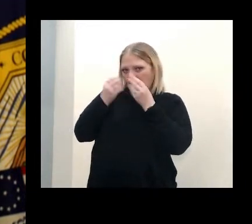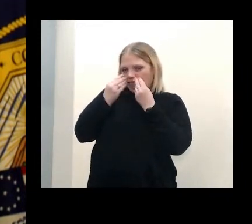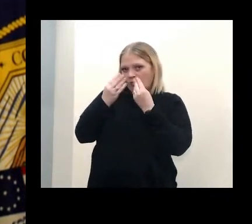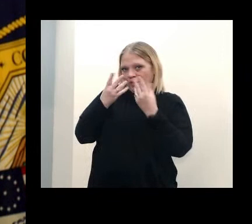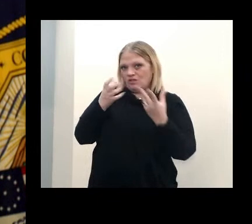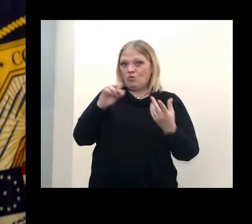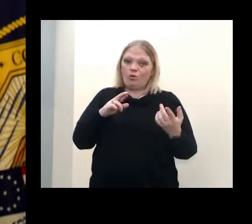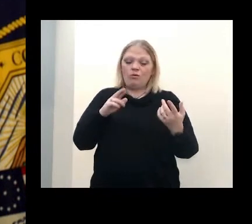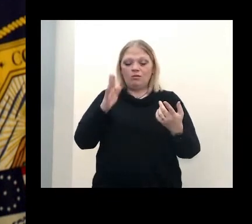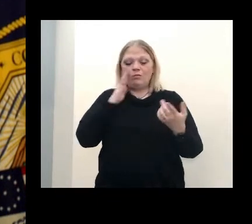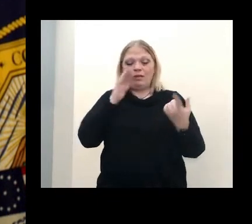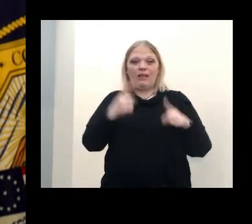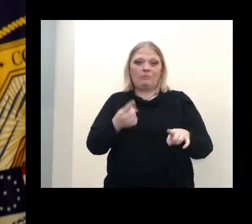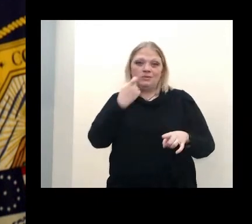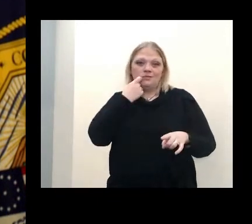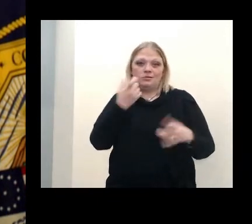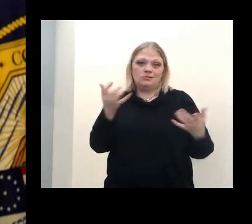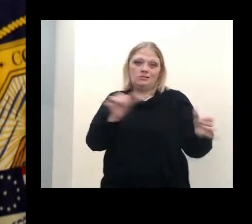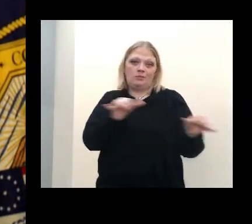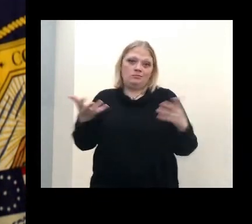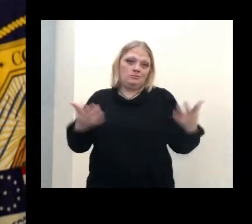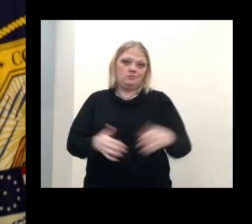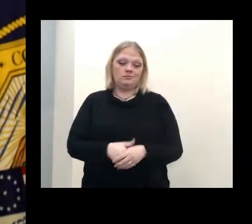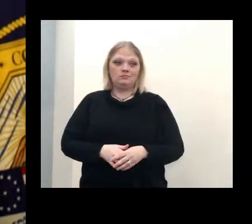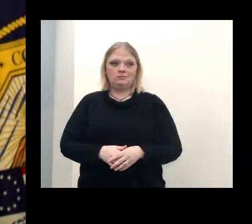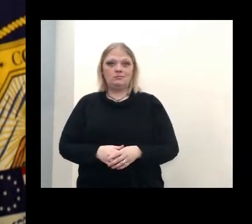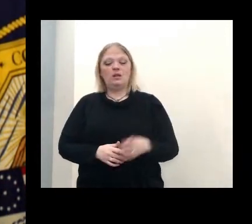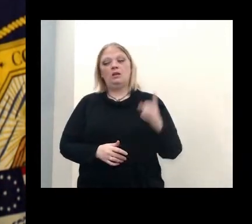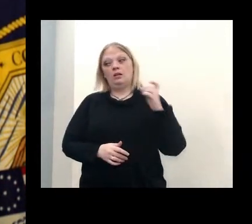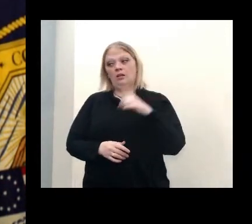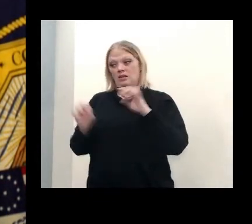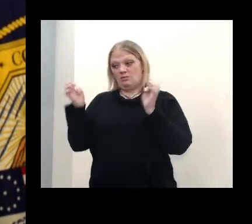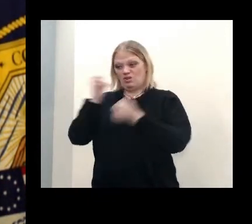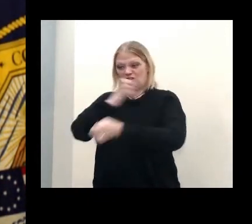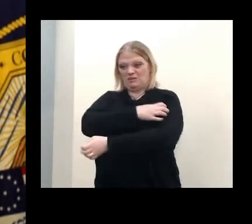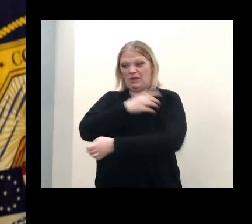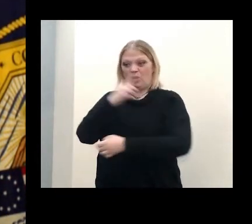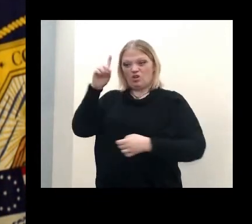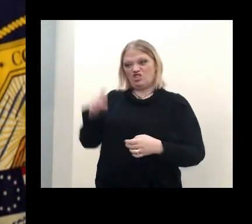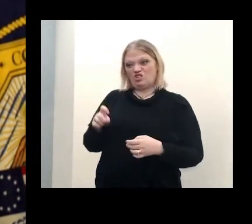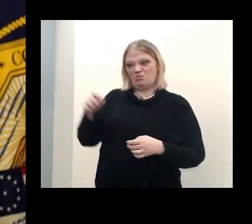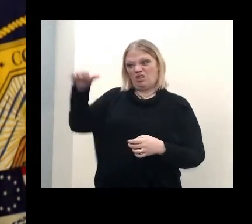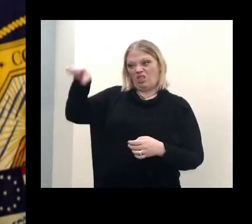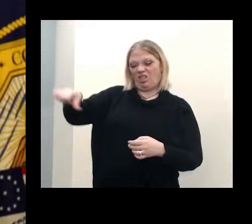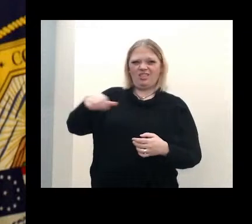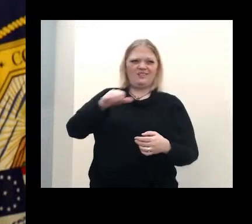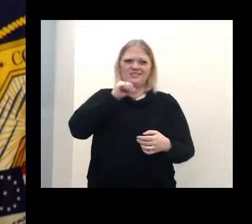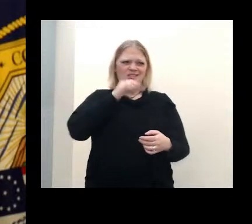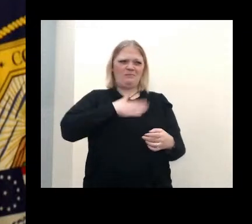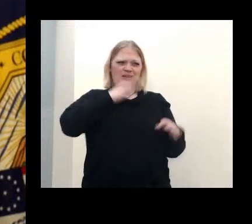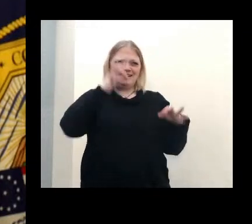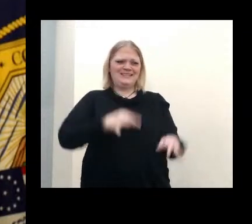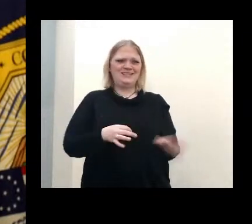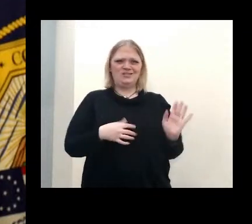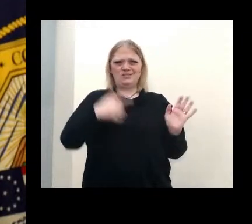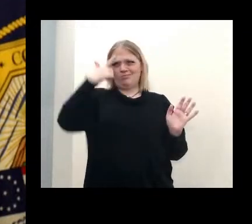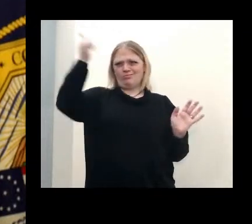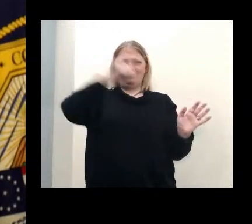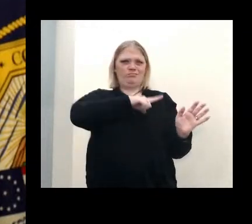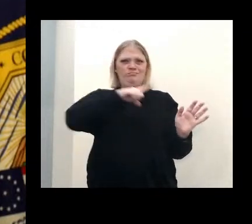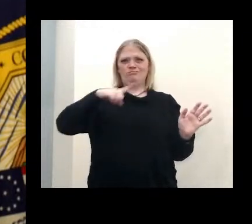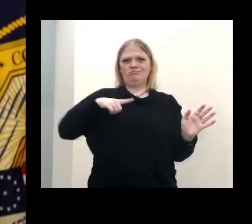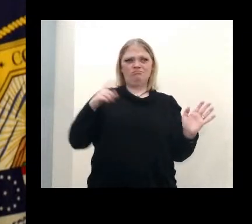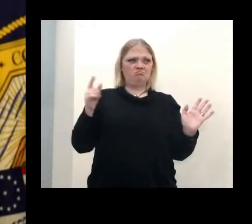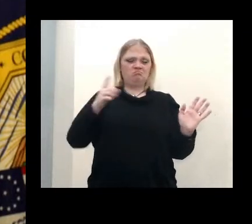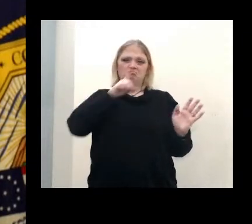happened in the last few weeks. Should the emergency powers be revoked? That's not a decision for me. That's up to the legislature. I